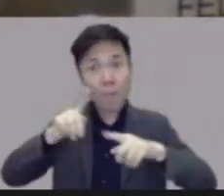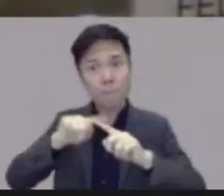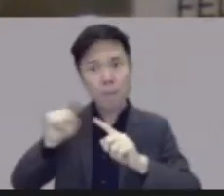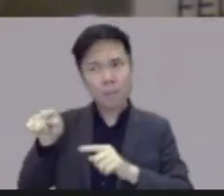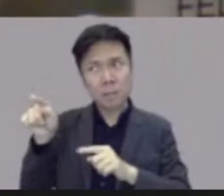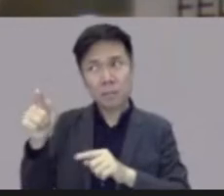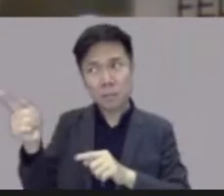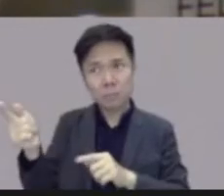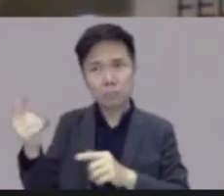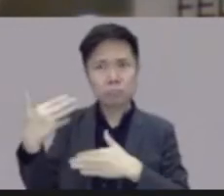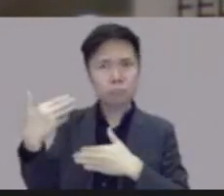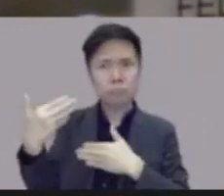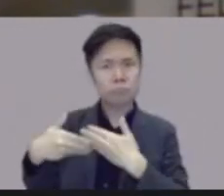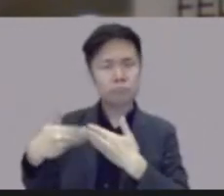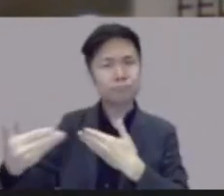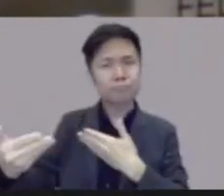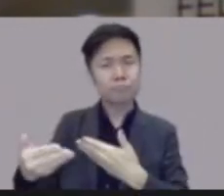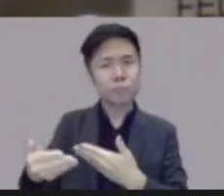uh